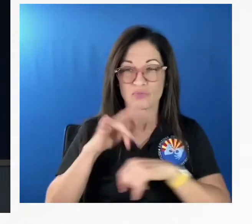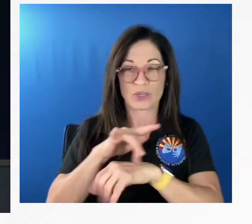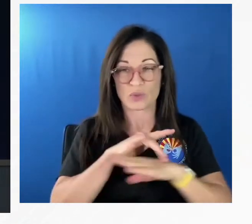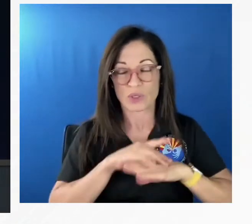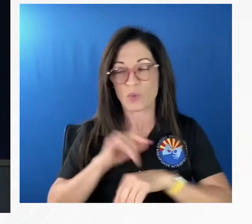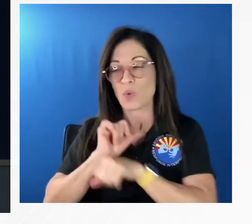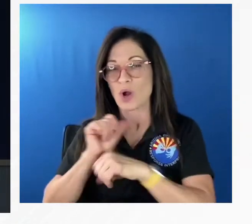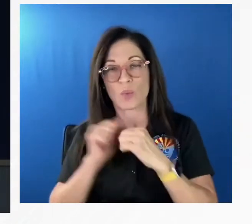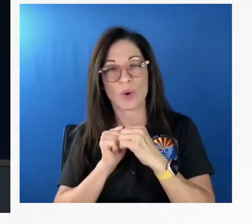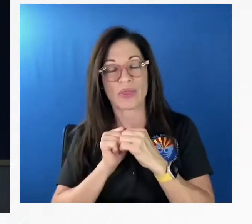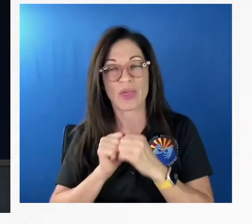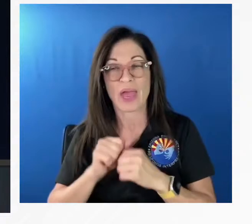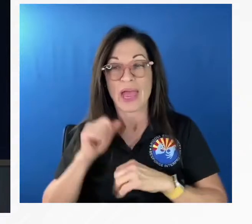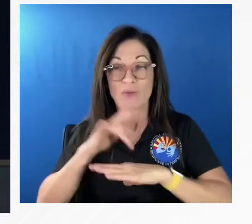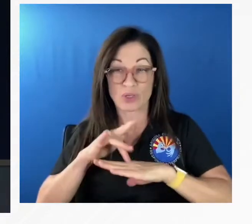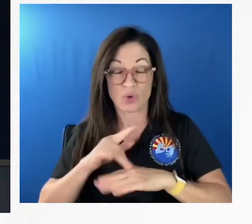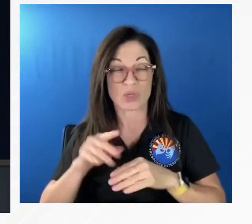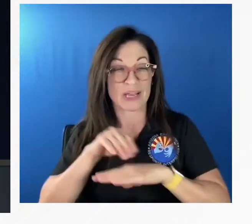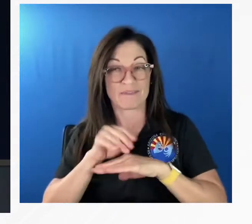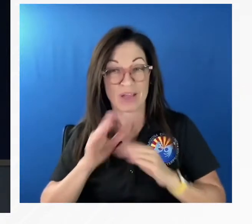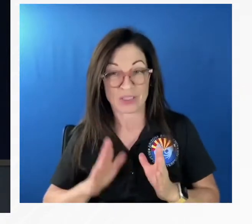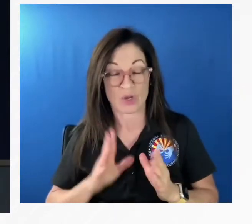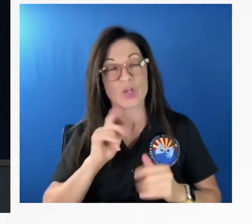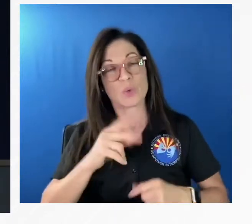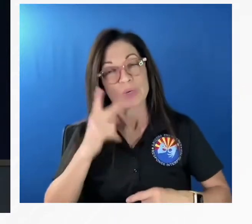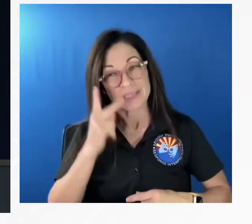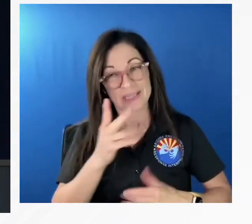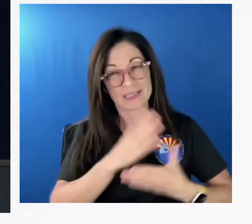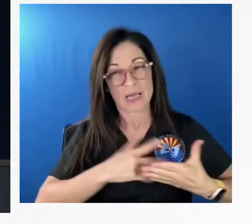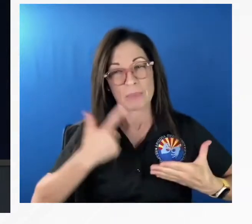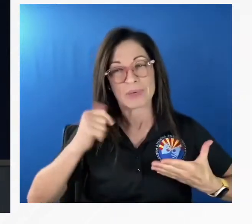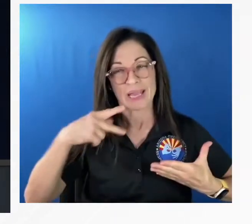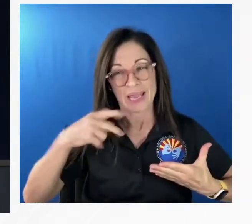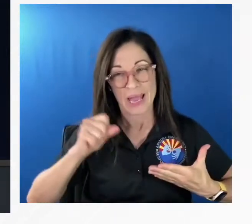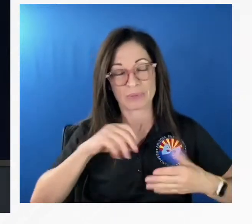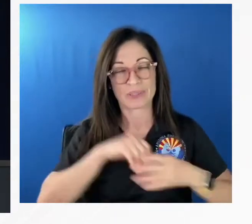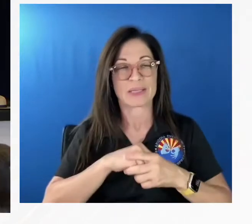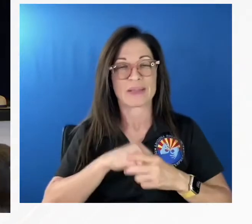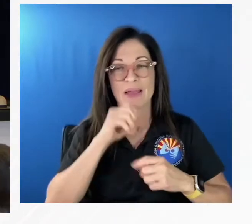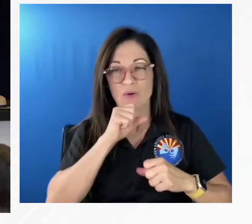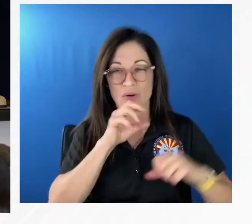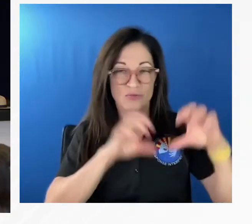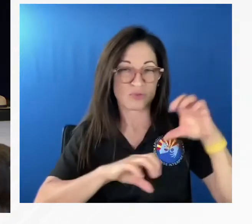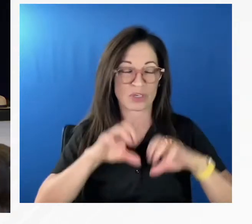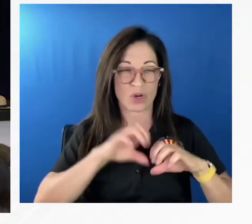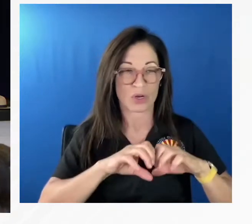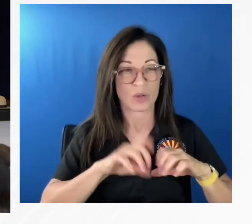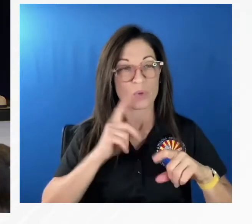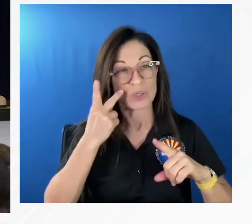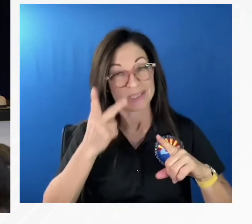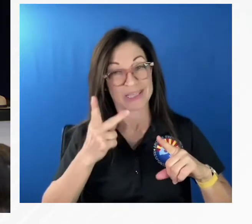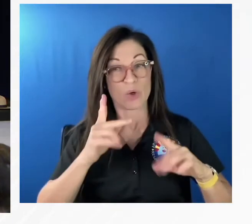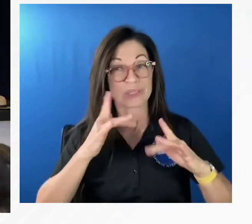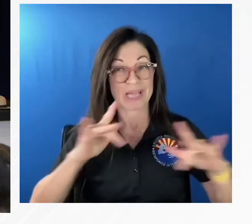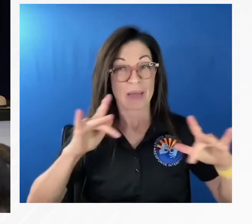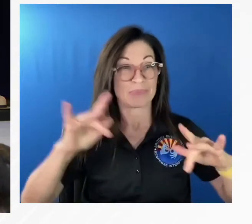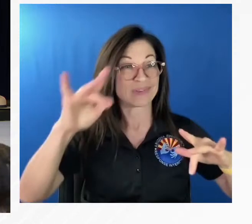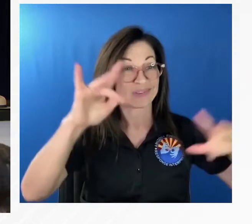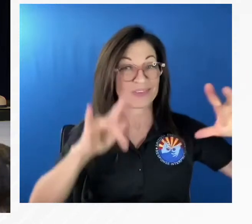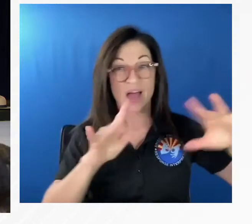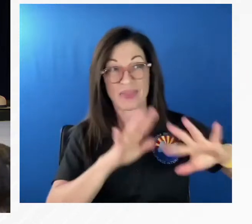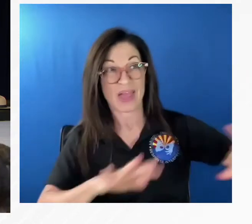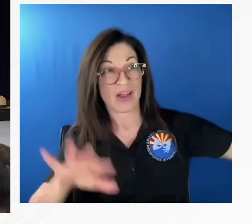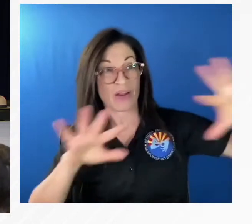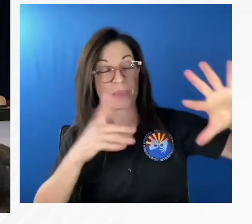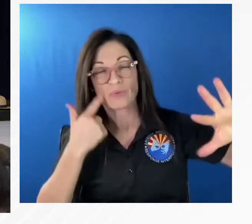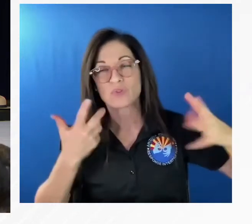drive Mineral King Road, you're going to see gaps in that retardant. And we see gaps out here as well on the landscape because we don't want to get it in the waterway. We try